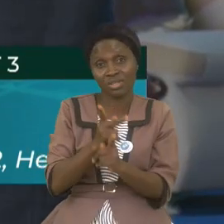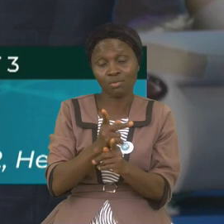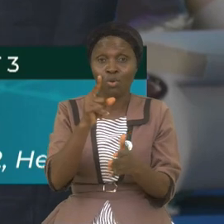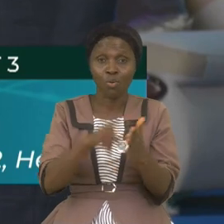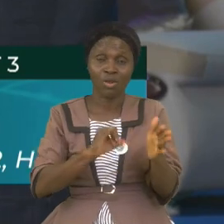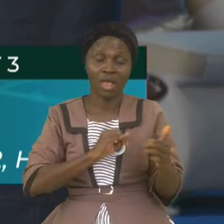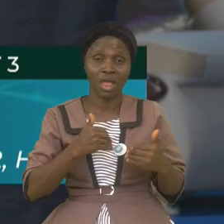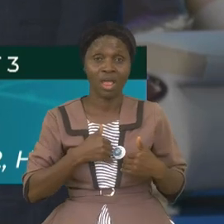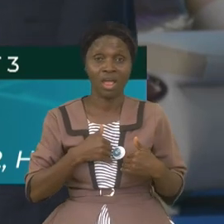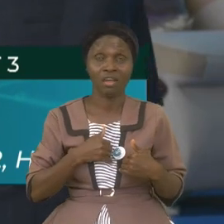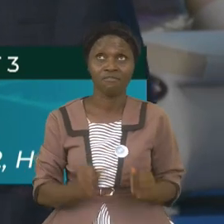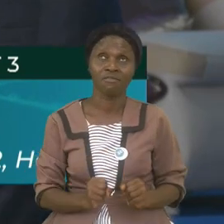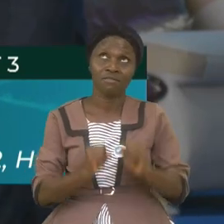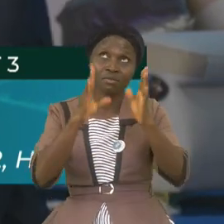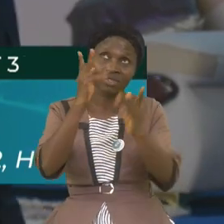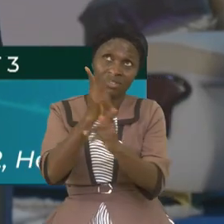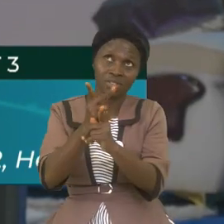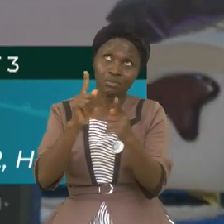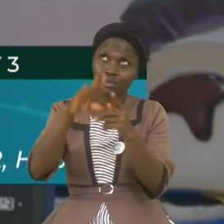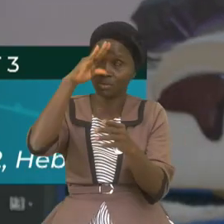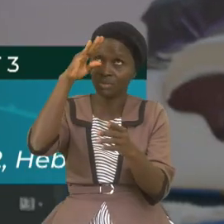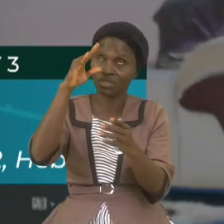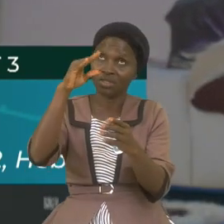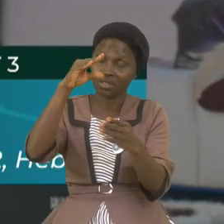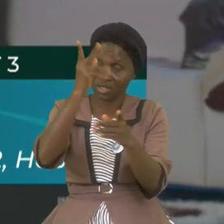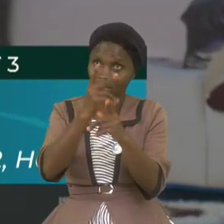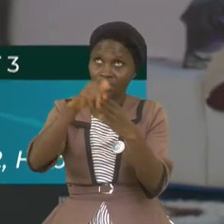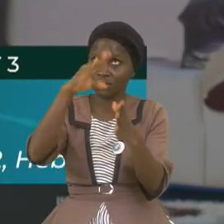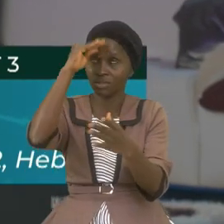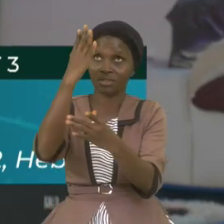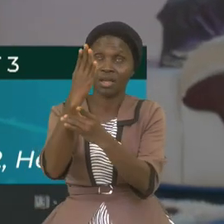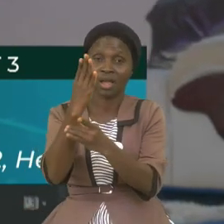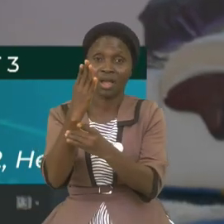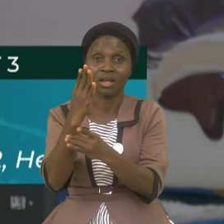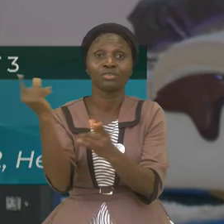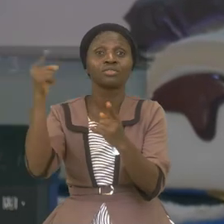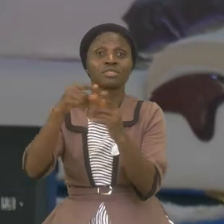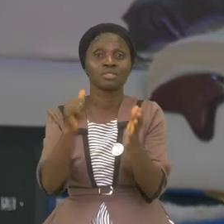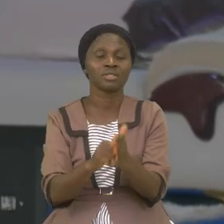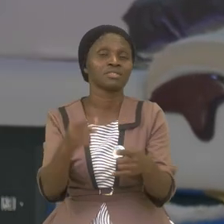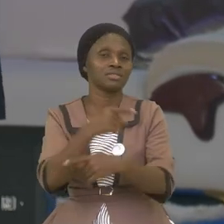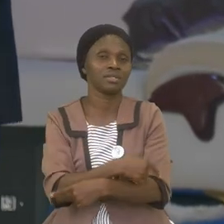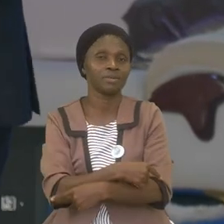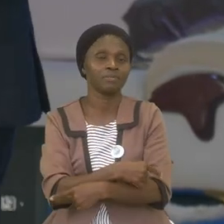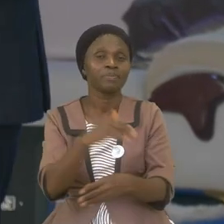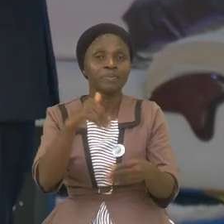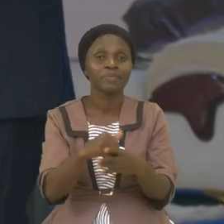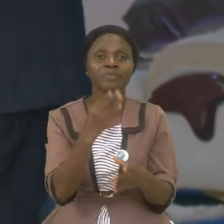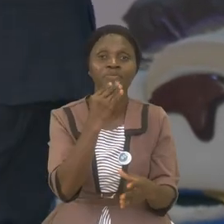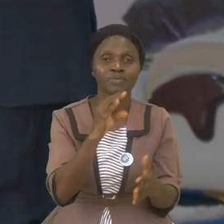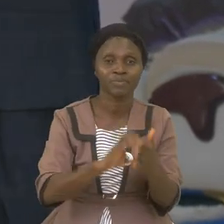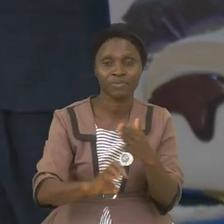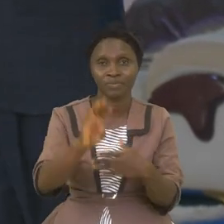him against that day. Look at Hebrews chapter 2. I'm reading from verse